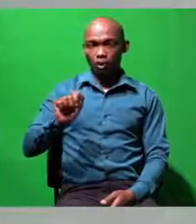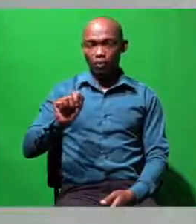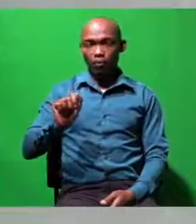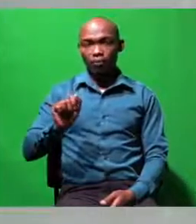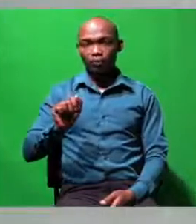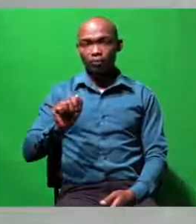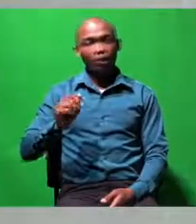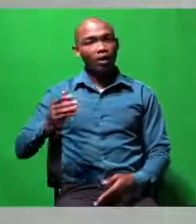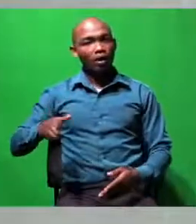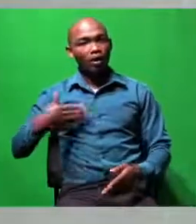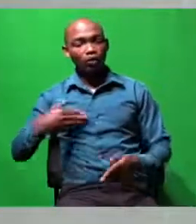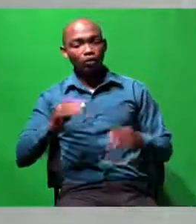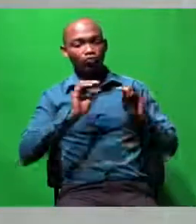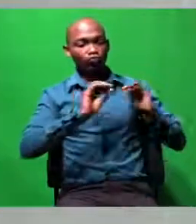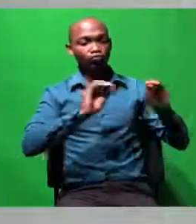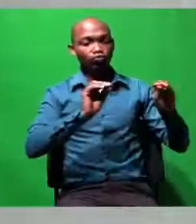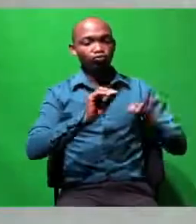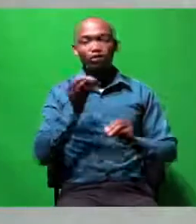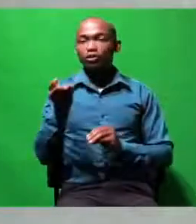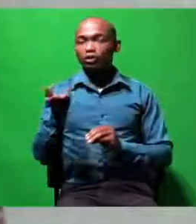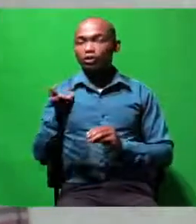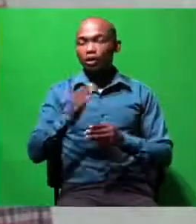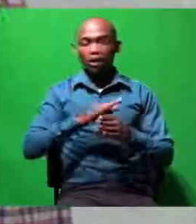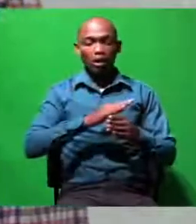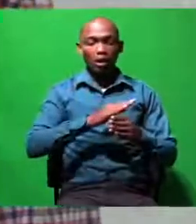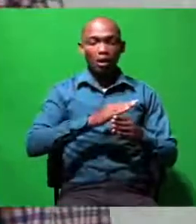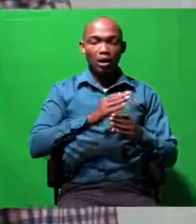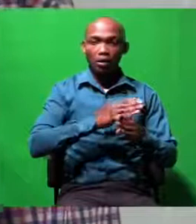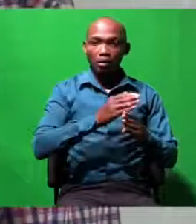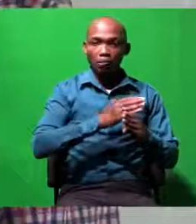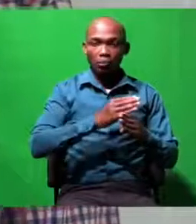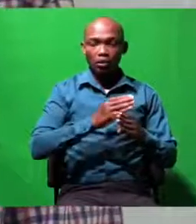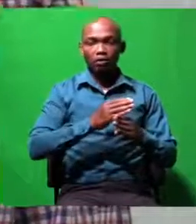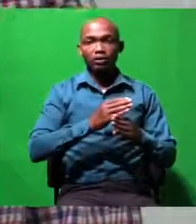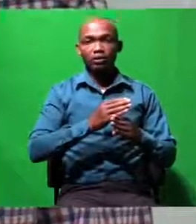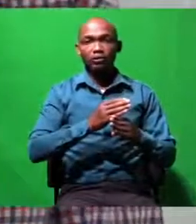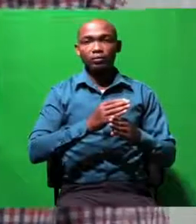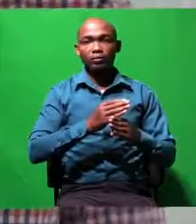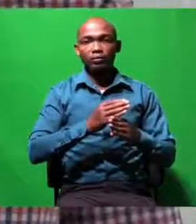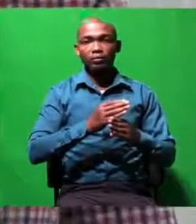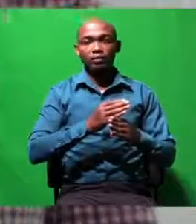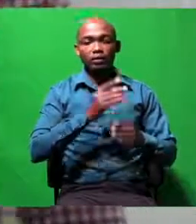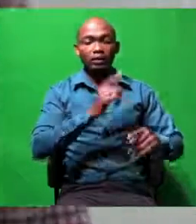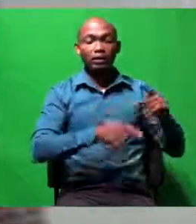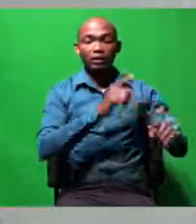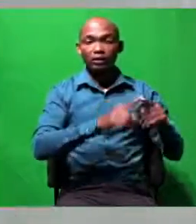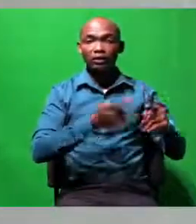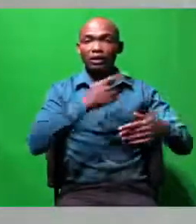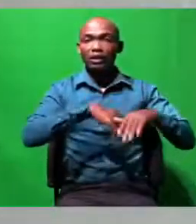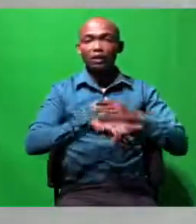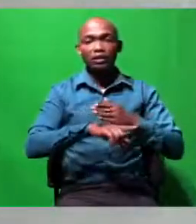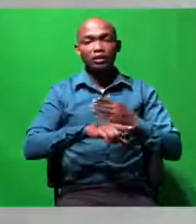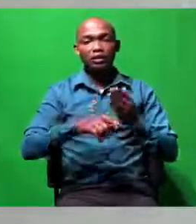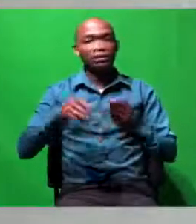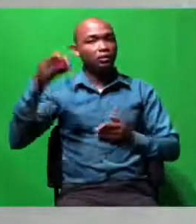concentrate or to teach you about civics in the area of the central government. My student, the